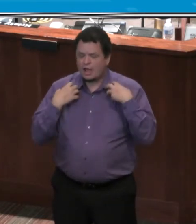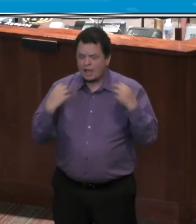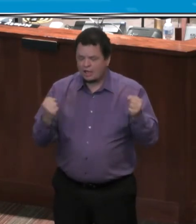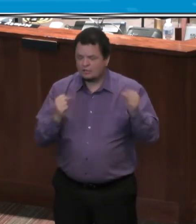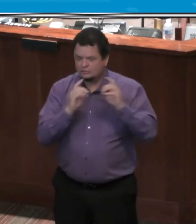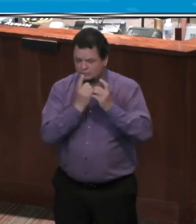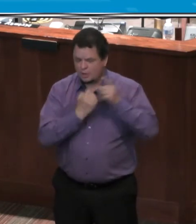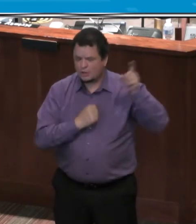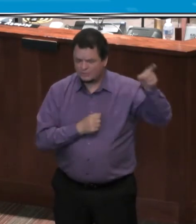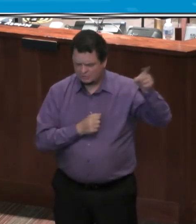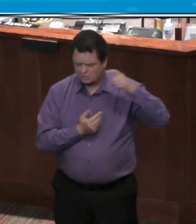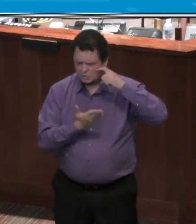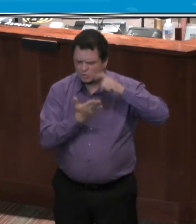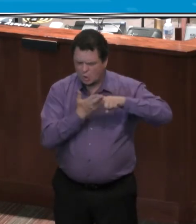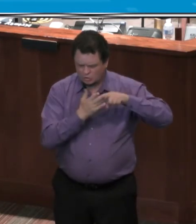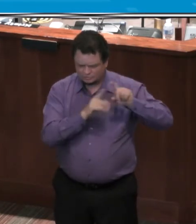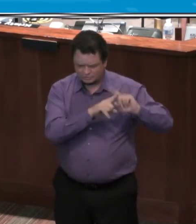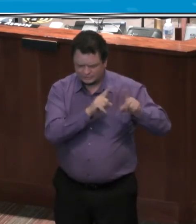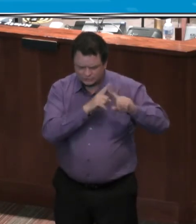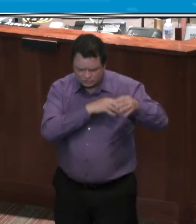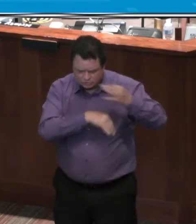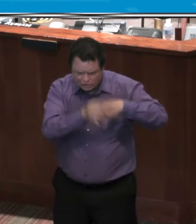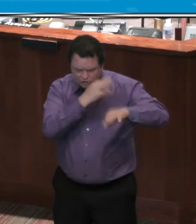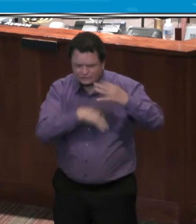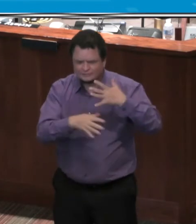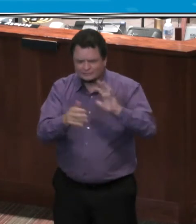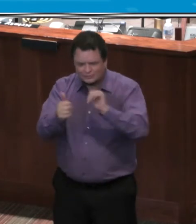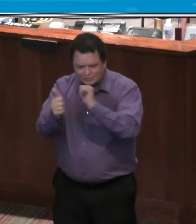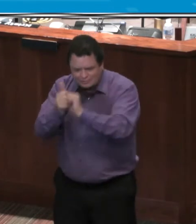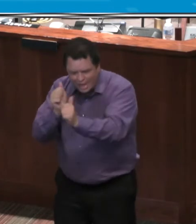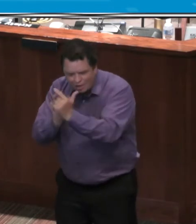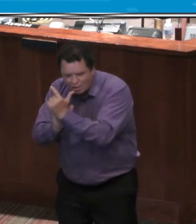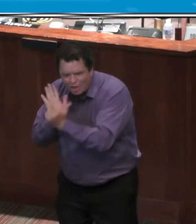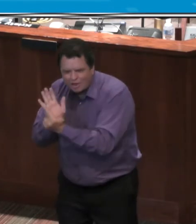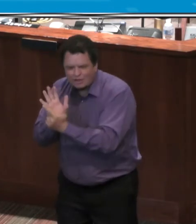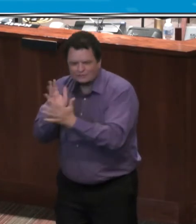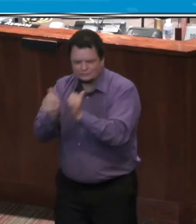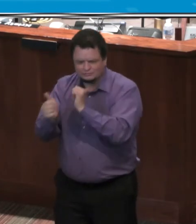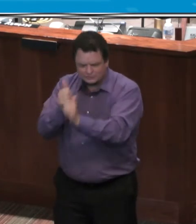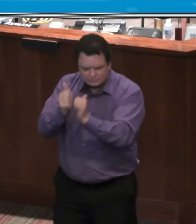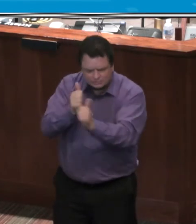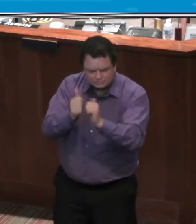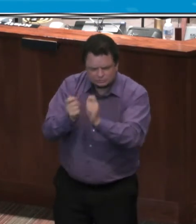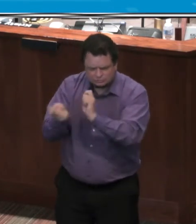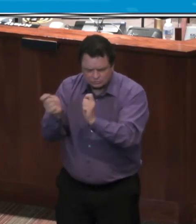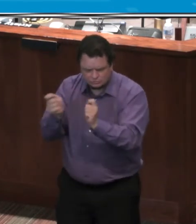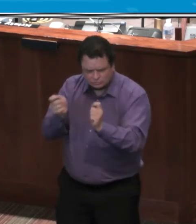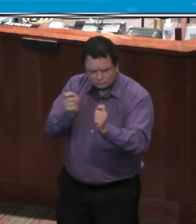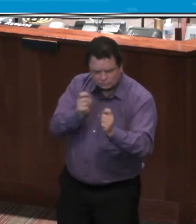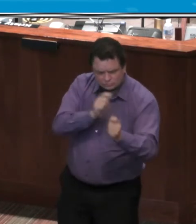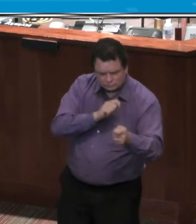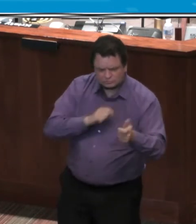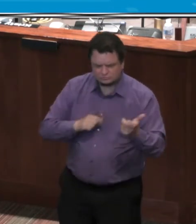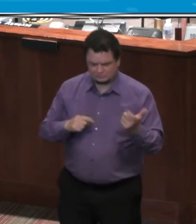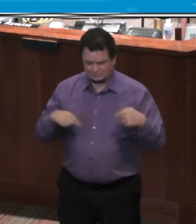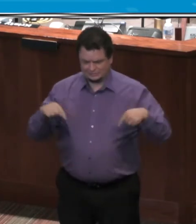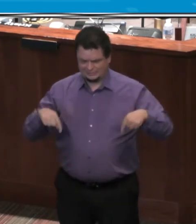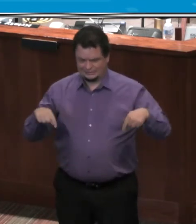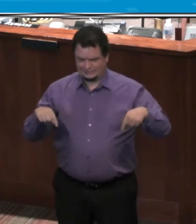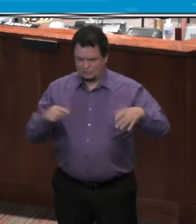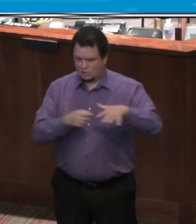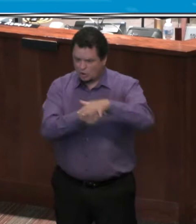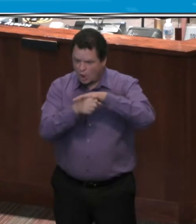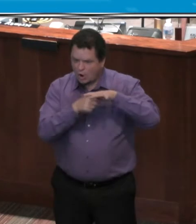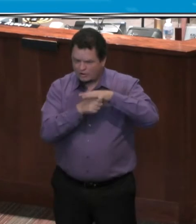that law to take the local control away from us. It does still mandate that they do a stakeholder meeting